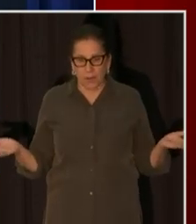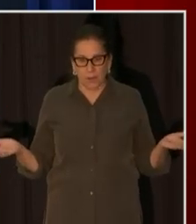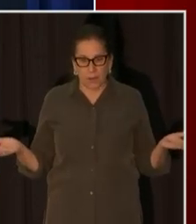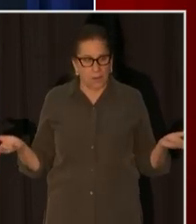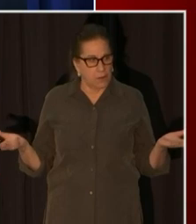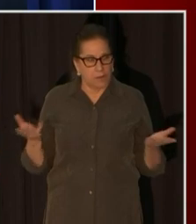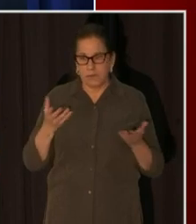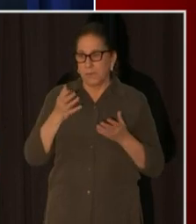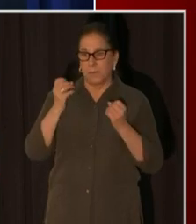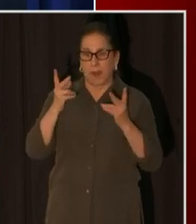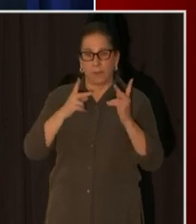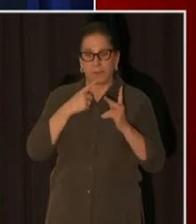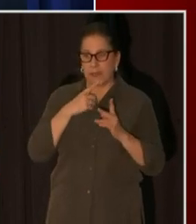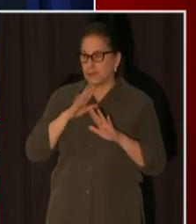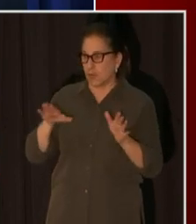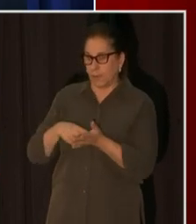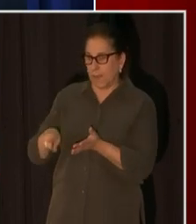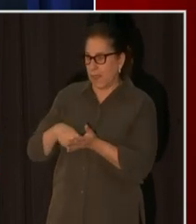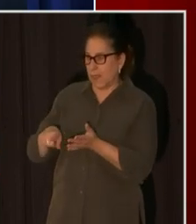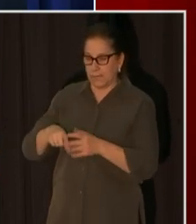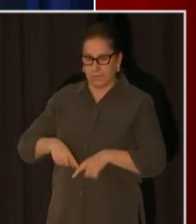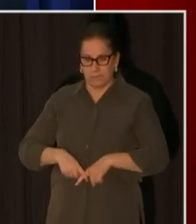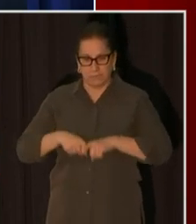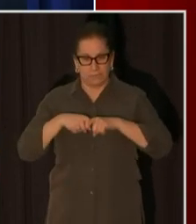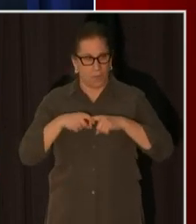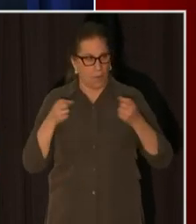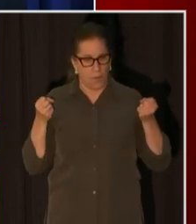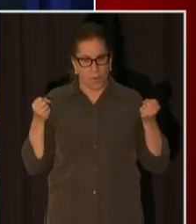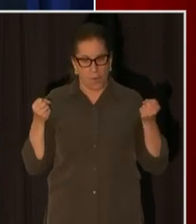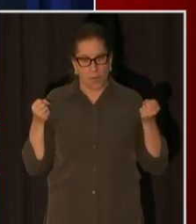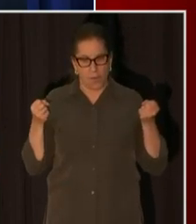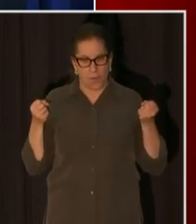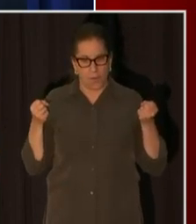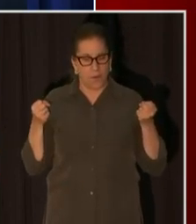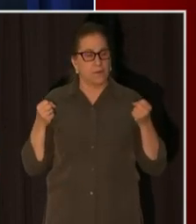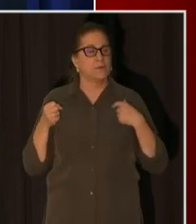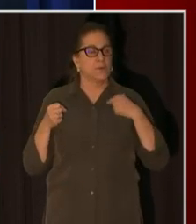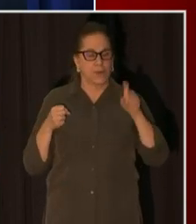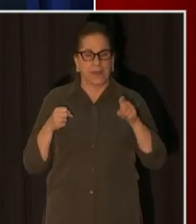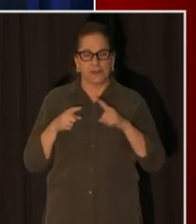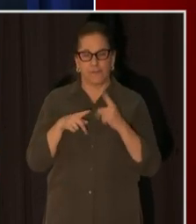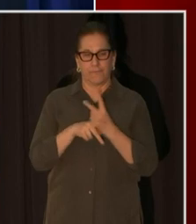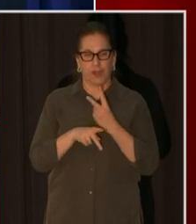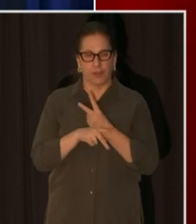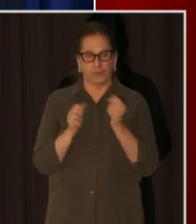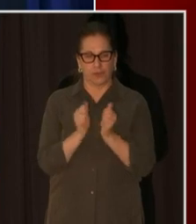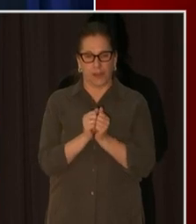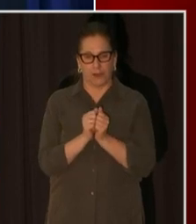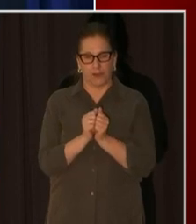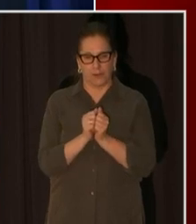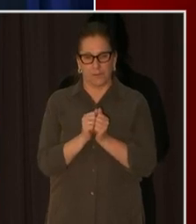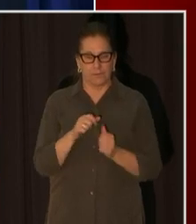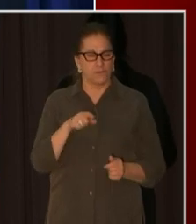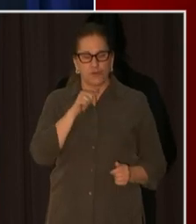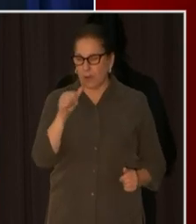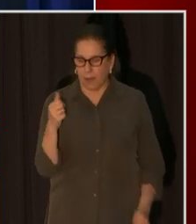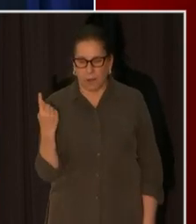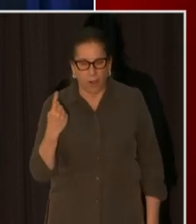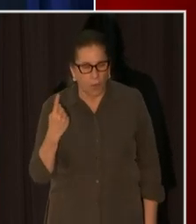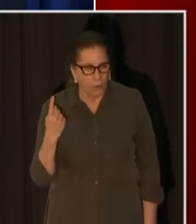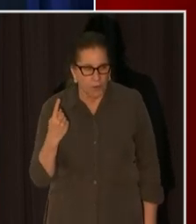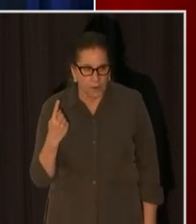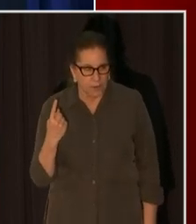additional benefits that have been extended through the CARES Act. Our normal processing time is anywhere between